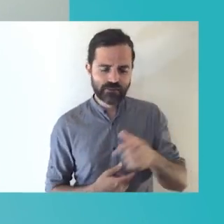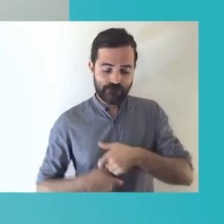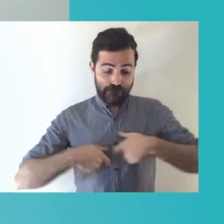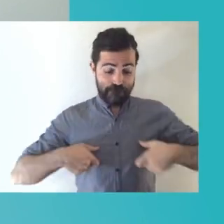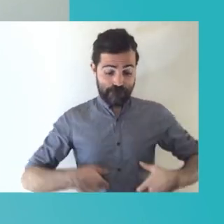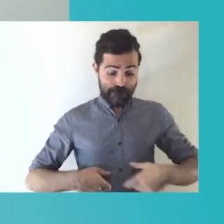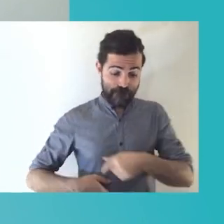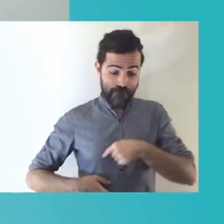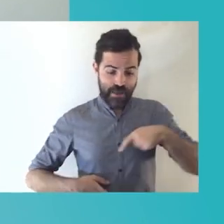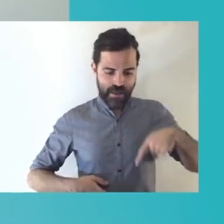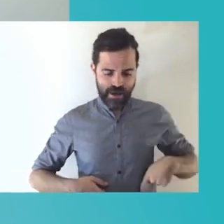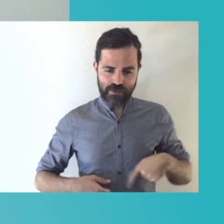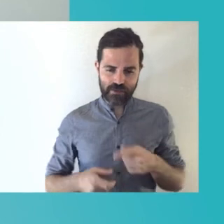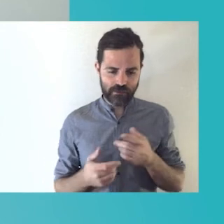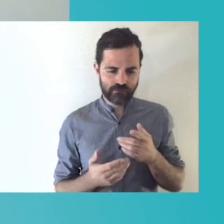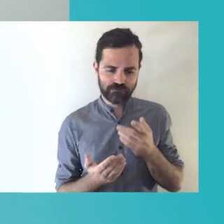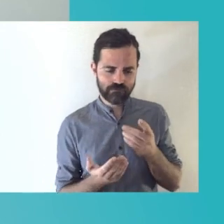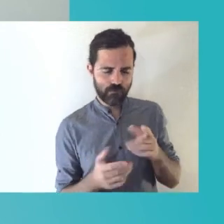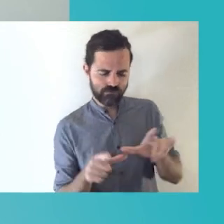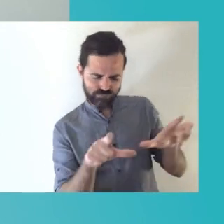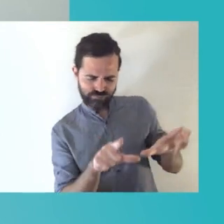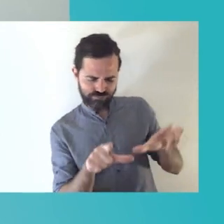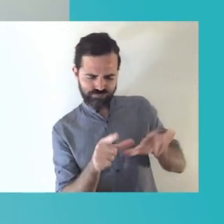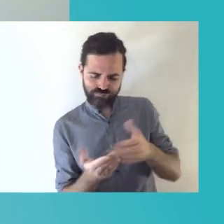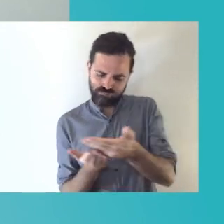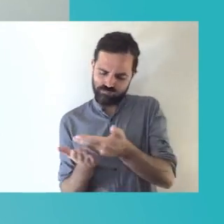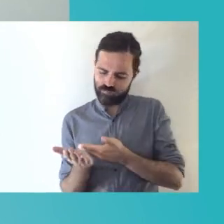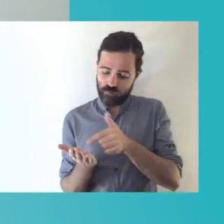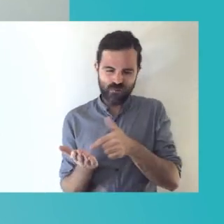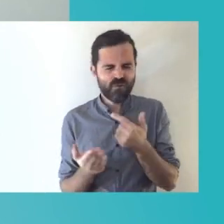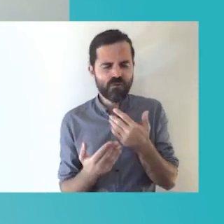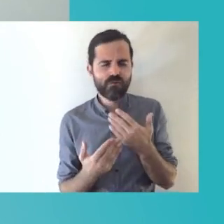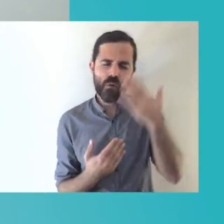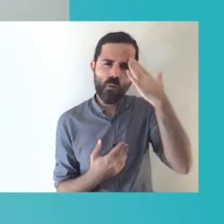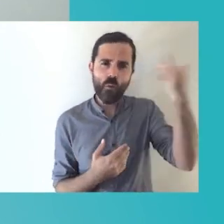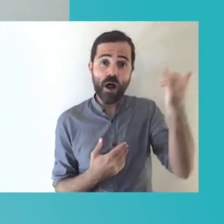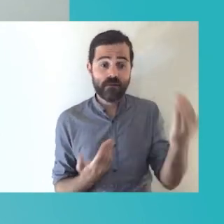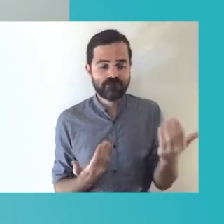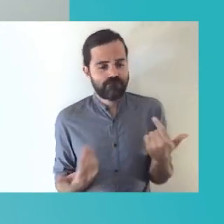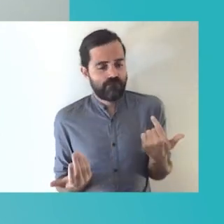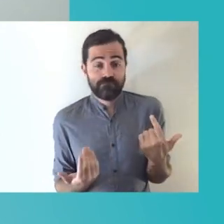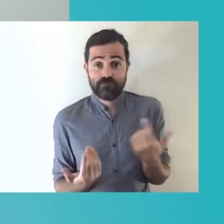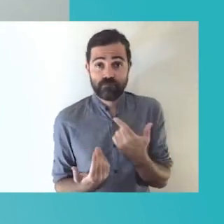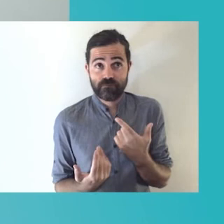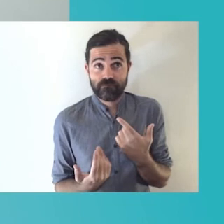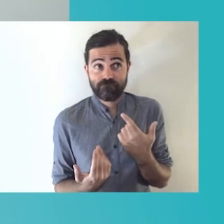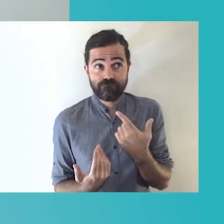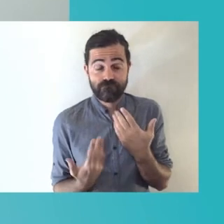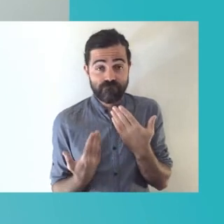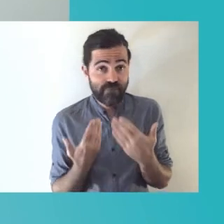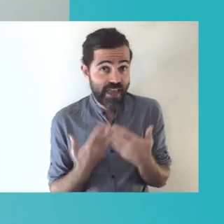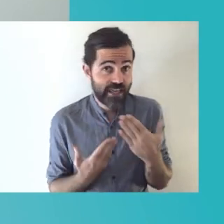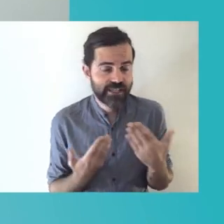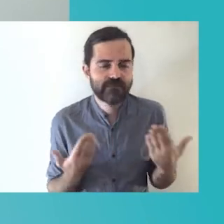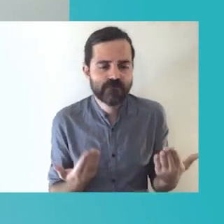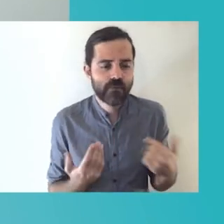cancer? Well, the answer is quite simple. At first, it is the most lethal one. In fact, if you are diagnosed today, you are facing 5 months